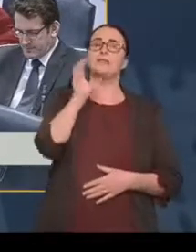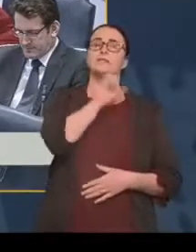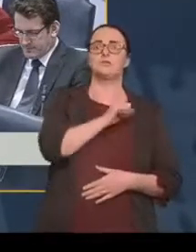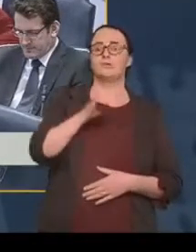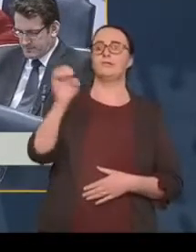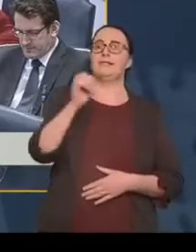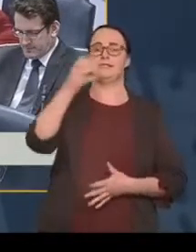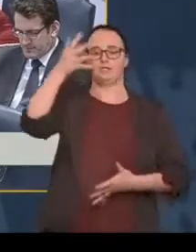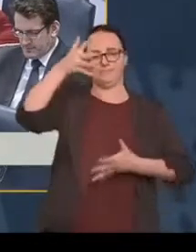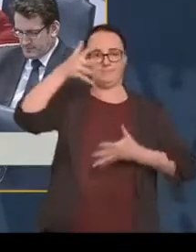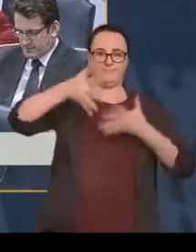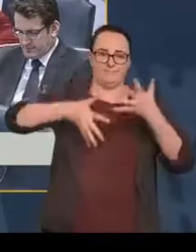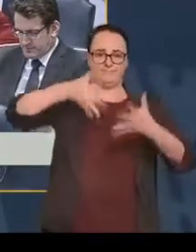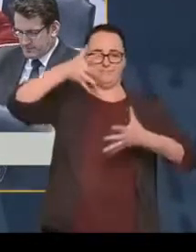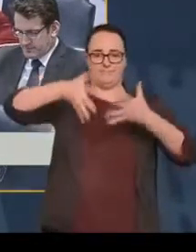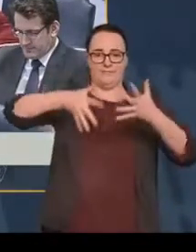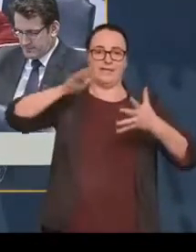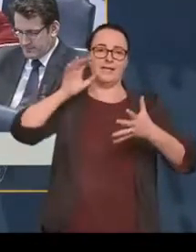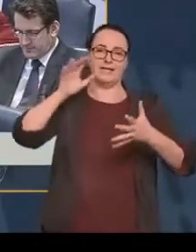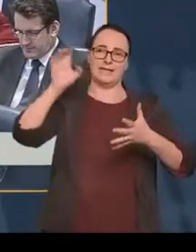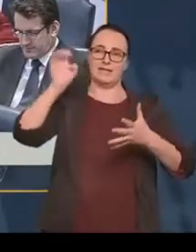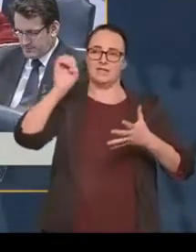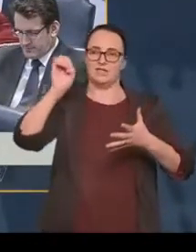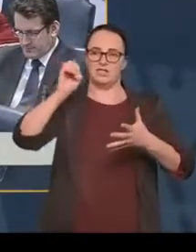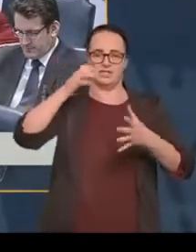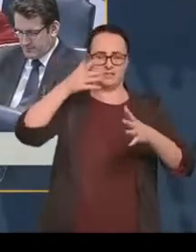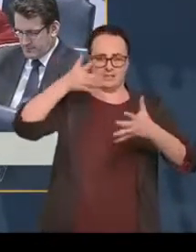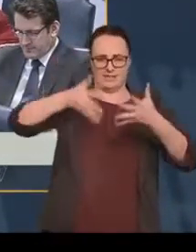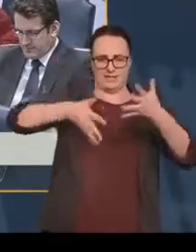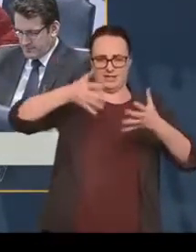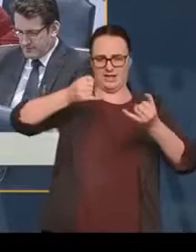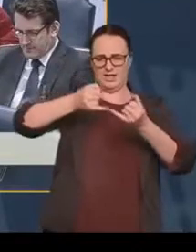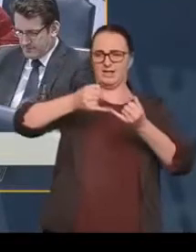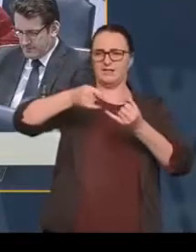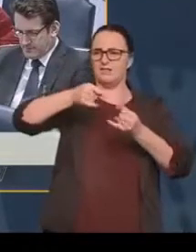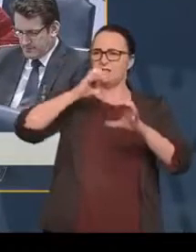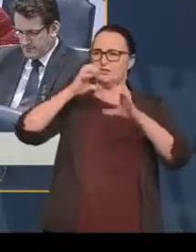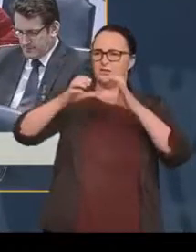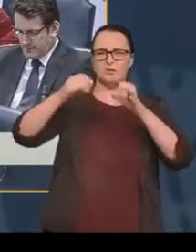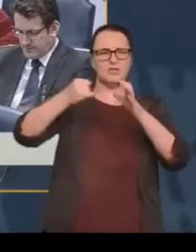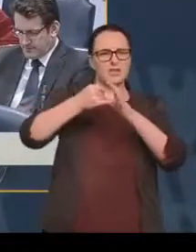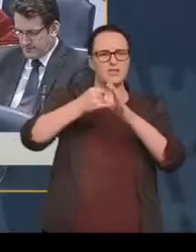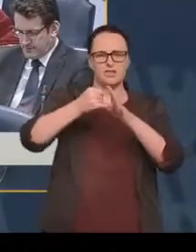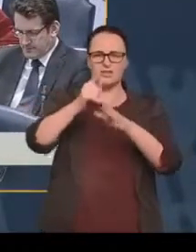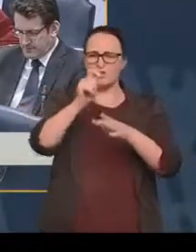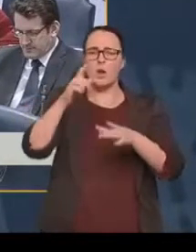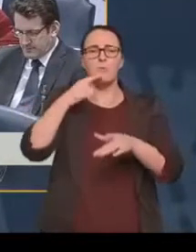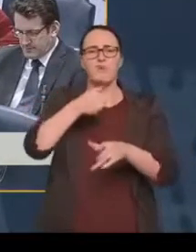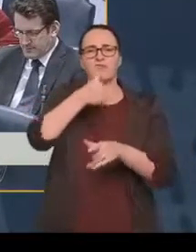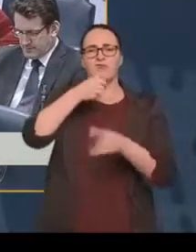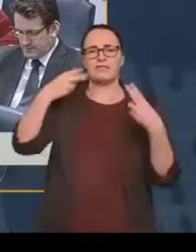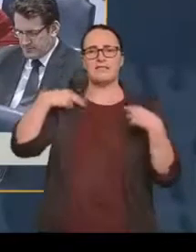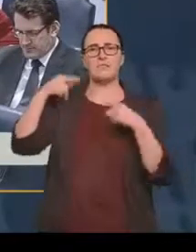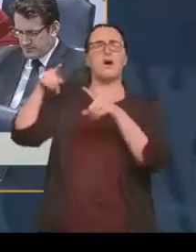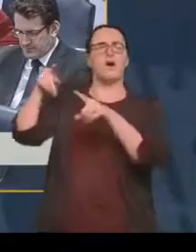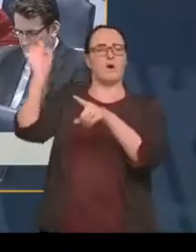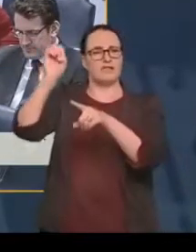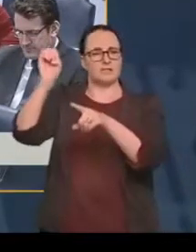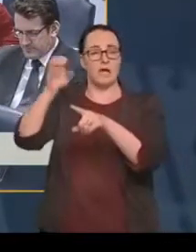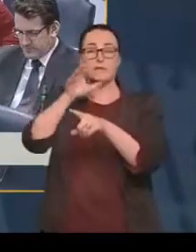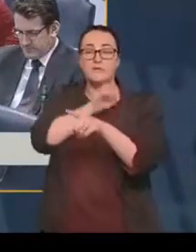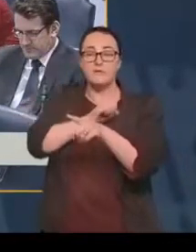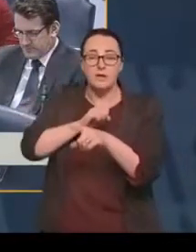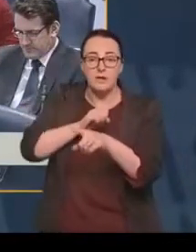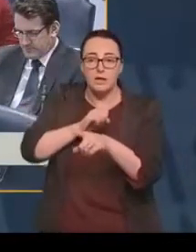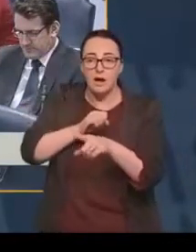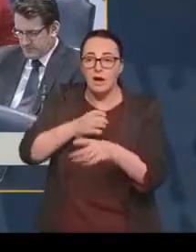automatically assumed that it was English and they used sign language as a kind of communication tool, but that English was their first language. And I